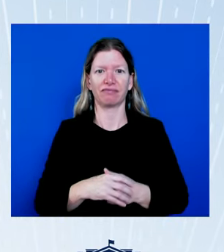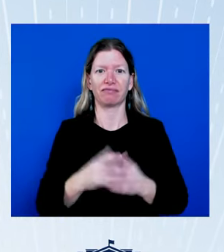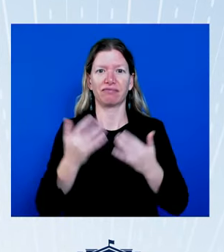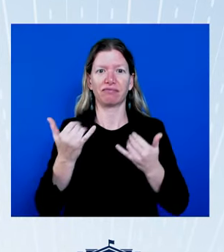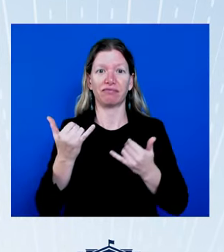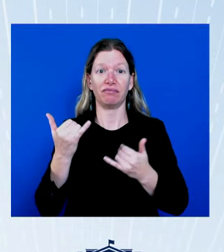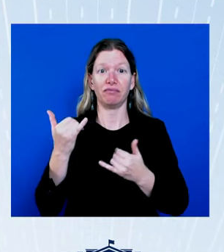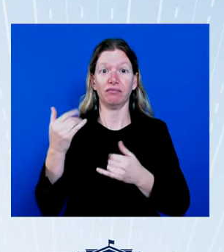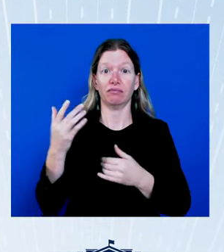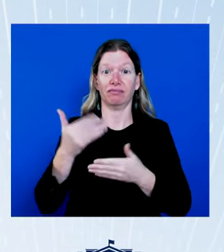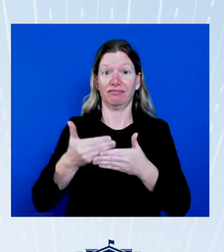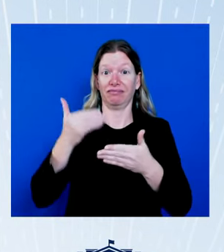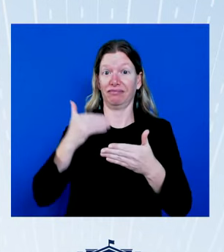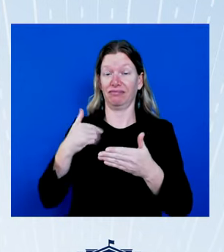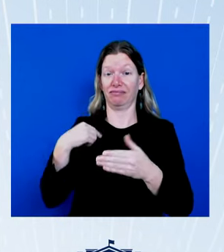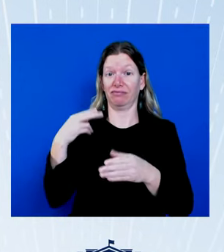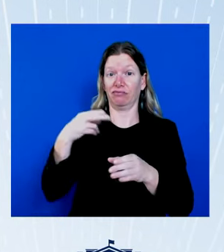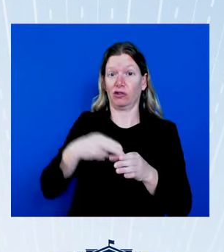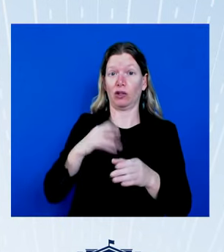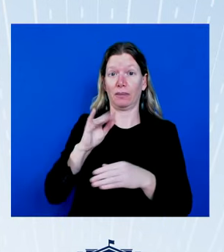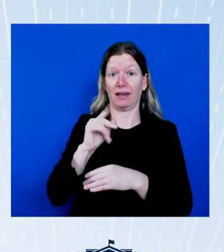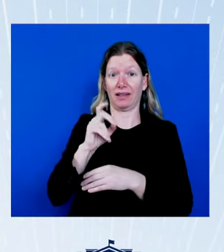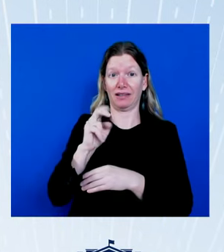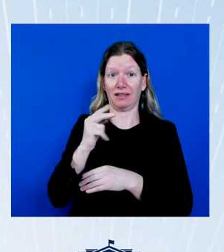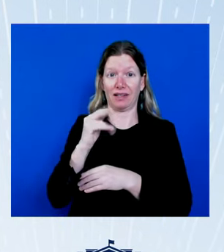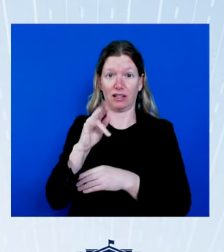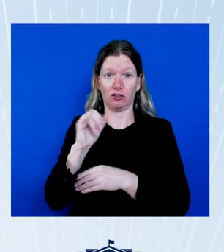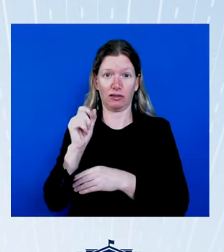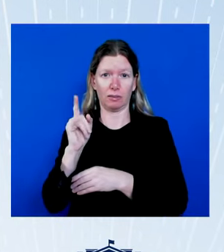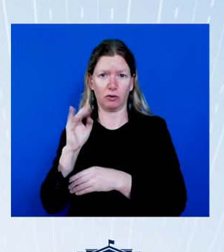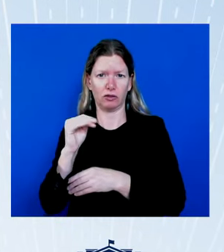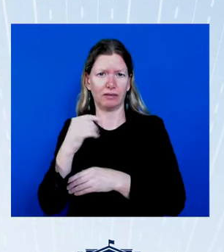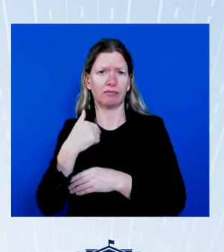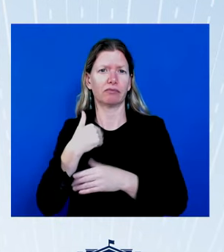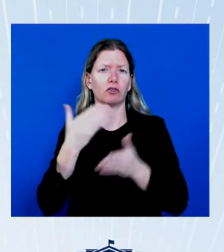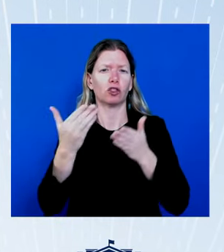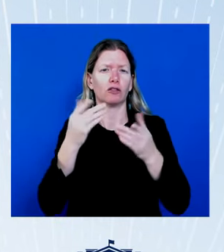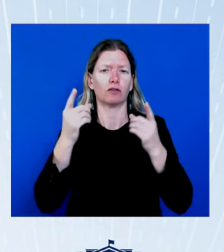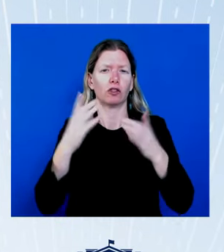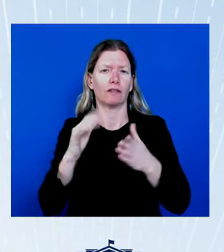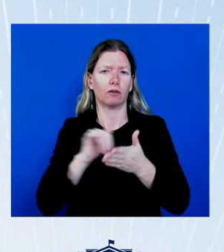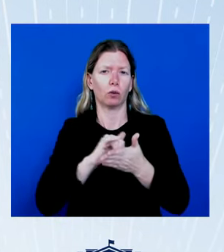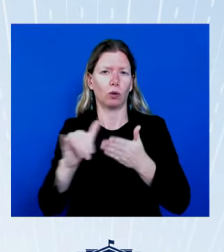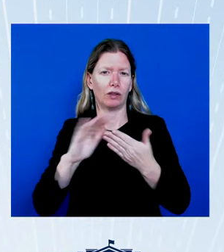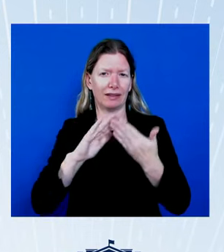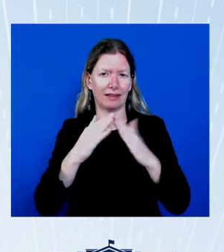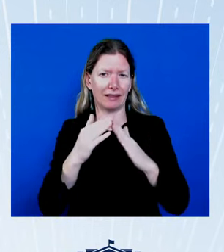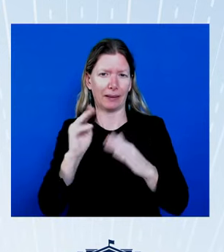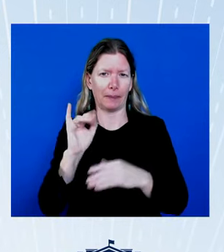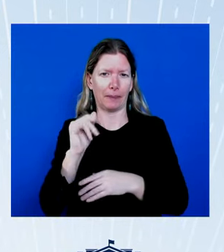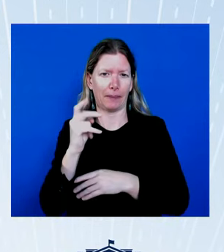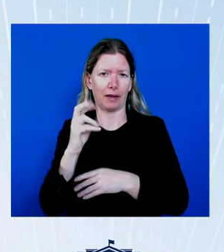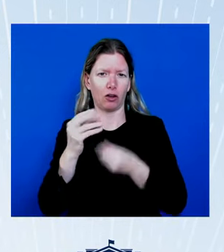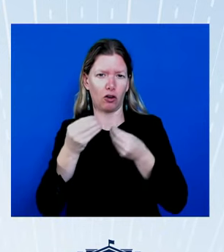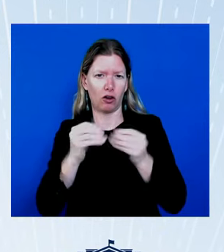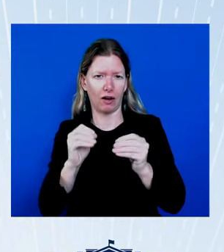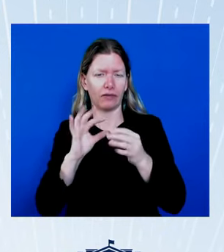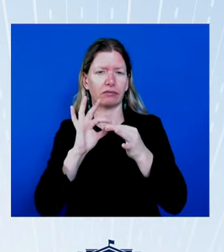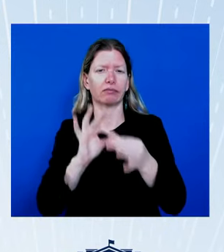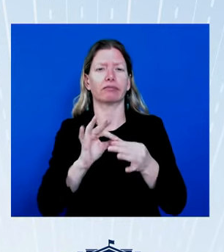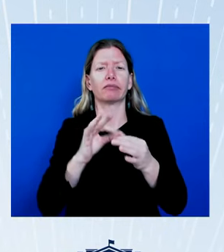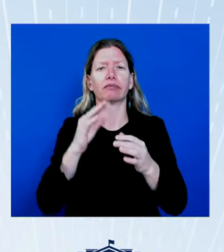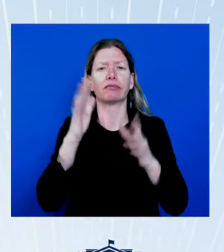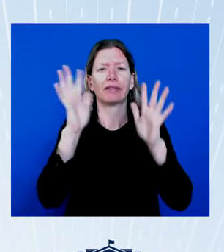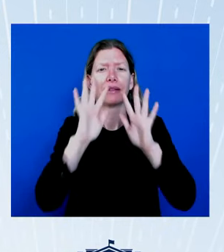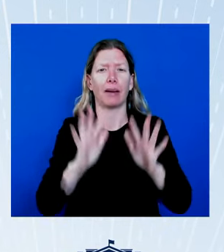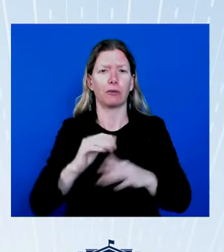Office of Climate Resilience. And one of my main takeaways from that experience was the importance of harnessing the power of people.